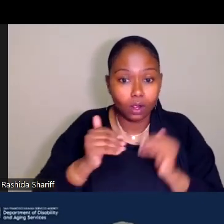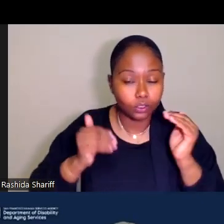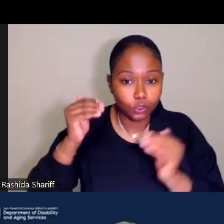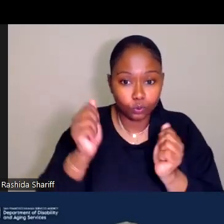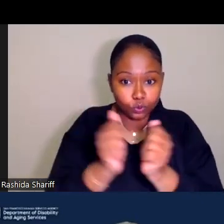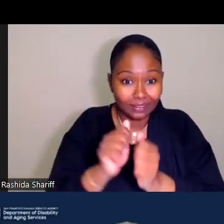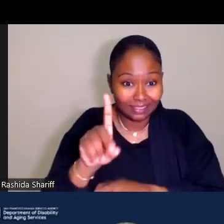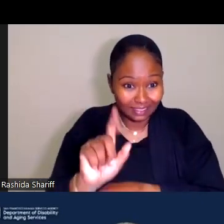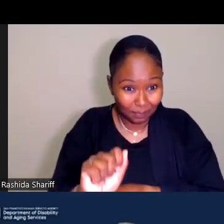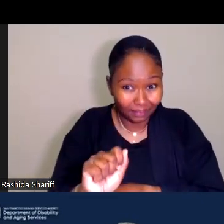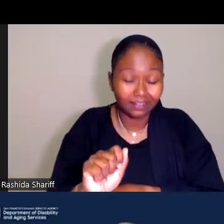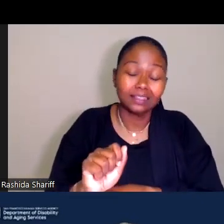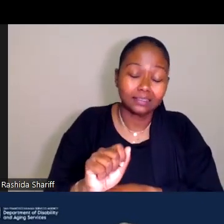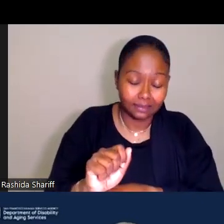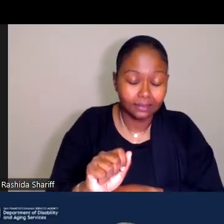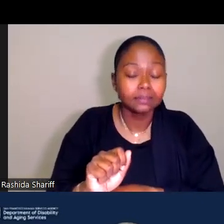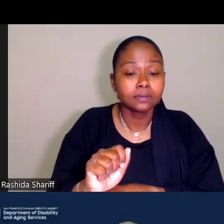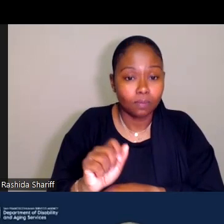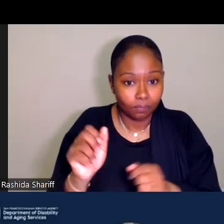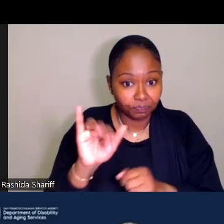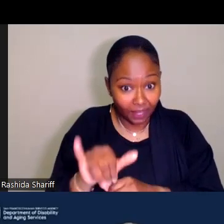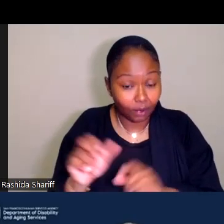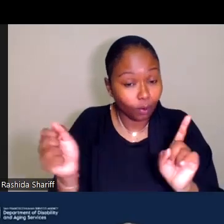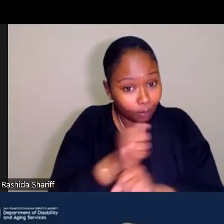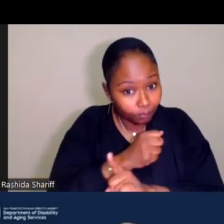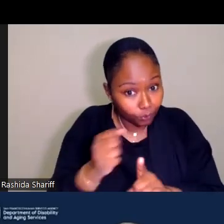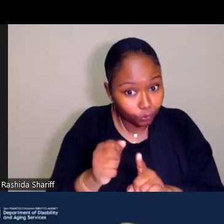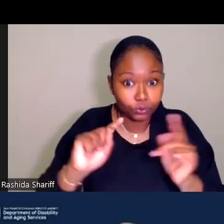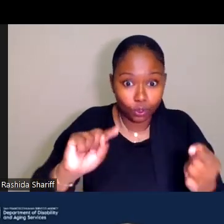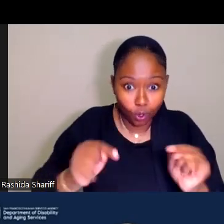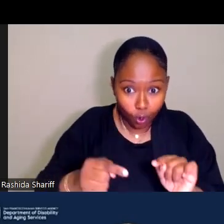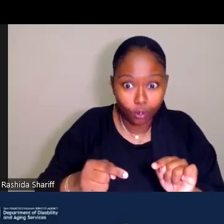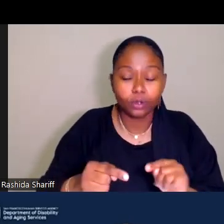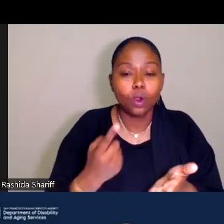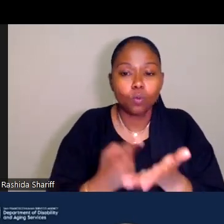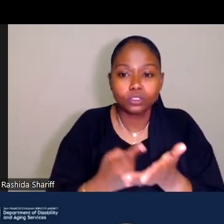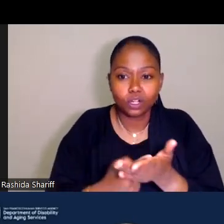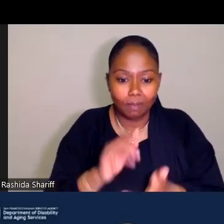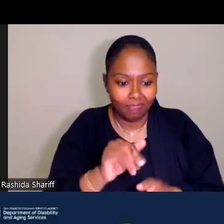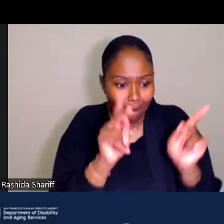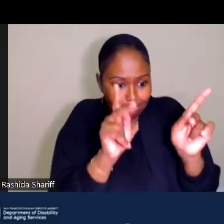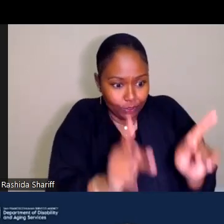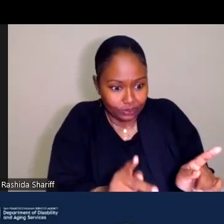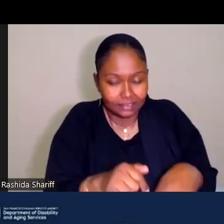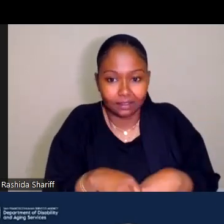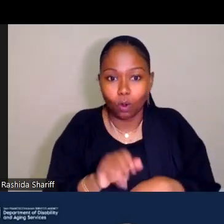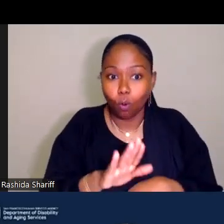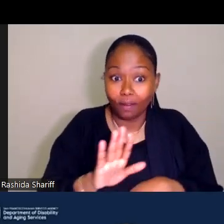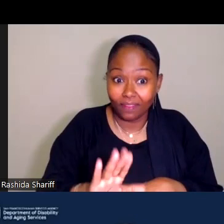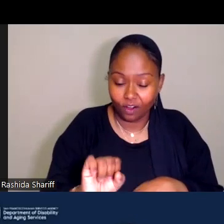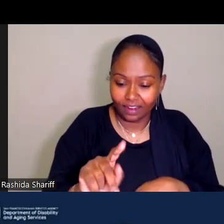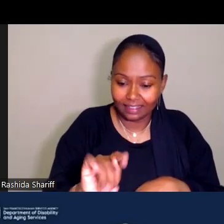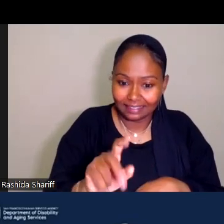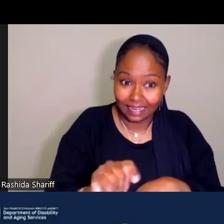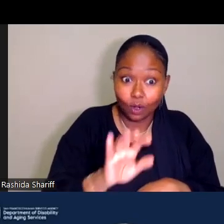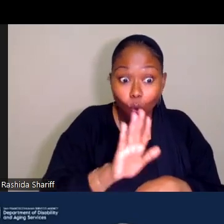abuse and harm, we're talking about the person and the estate, or the property of